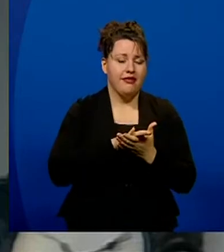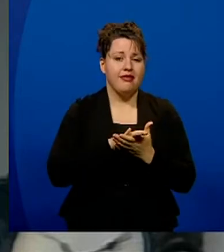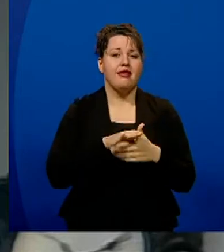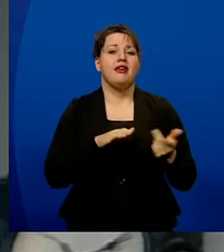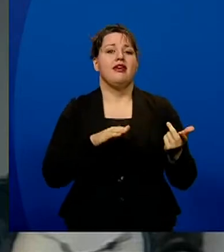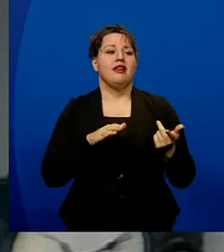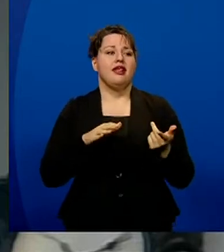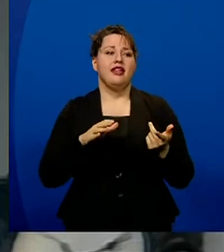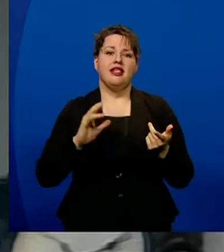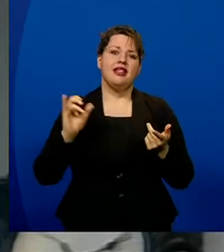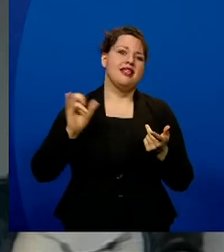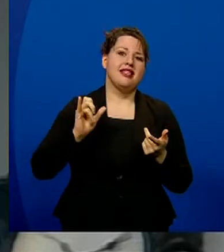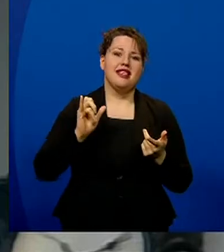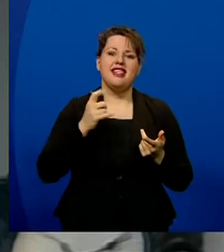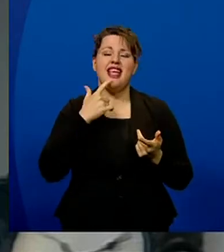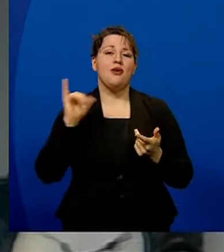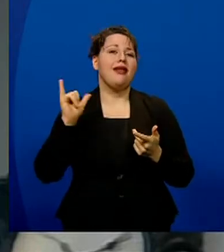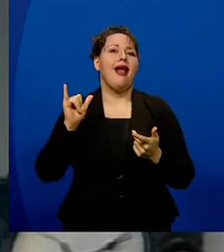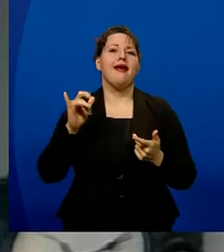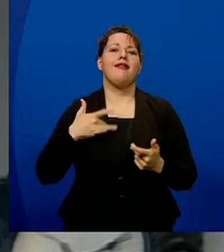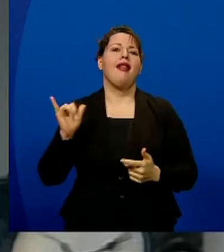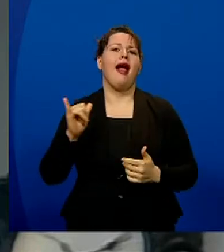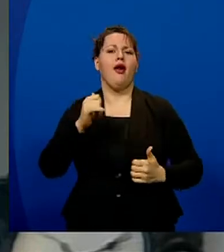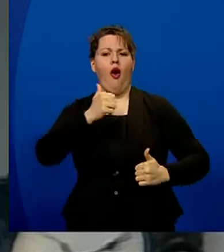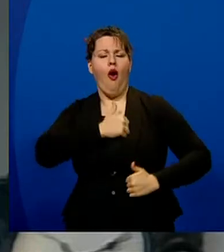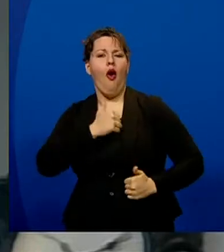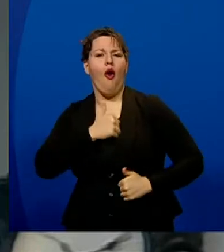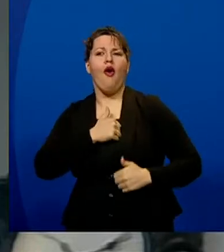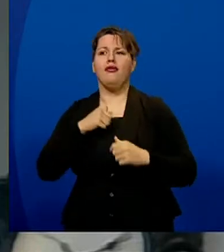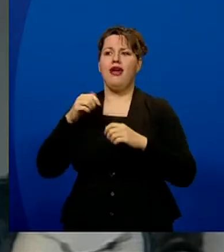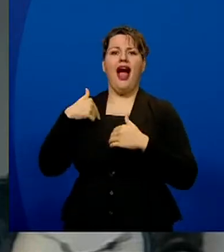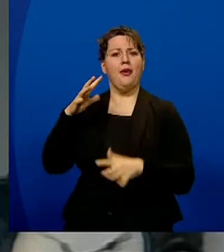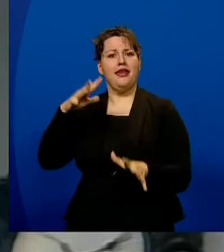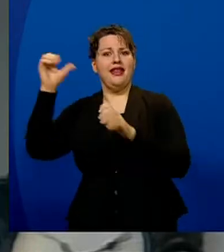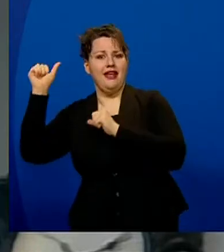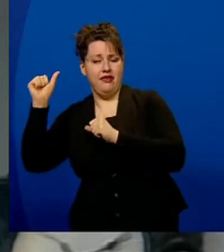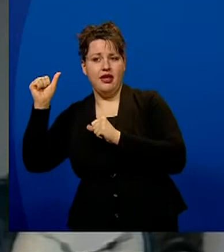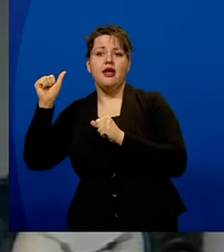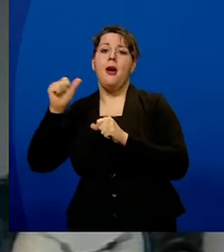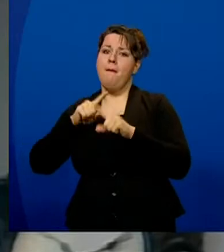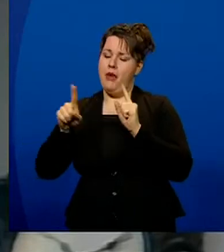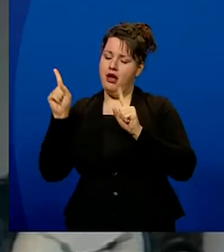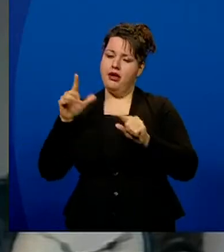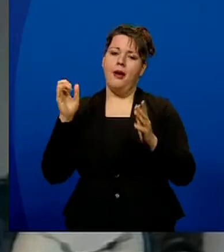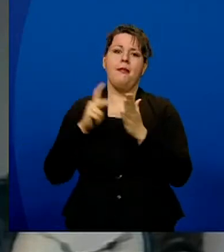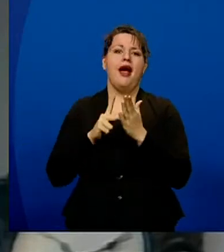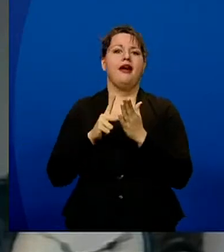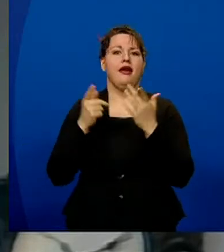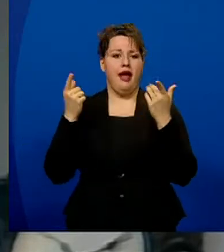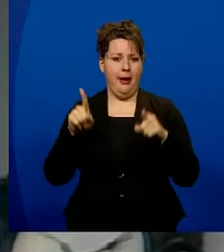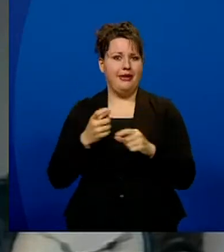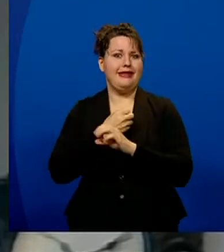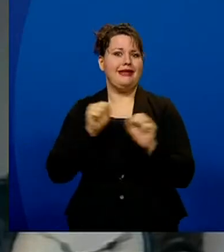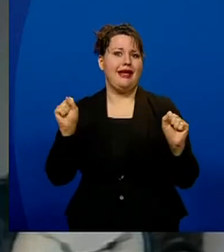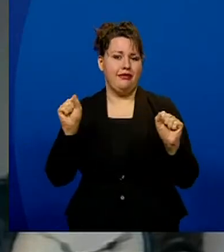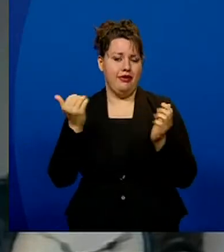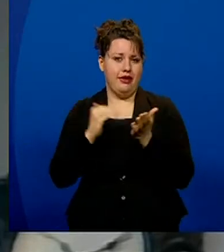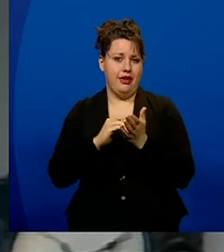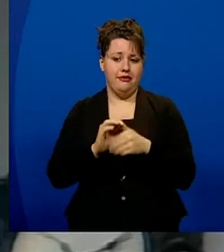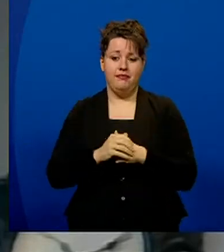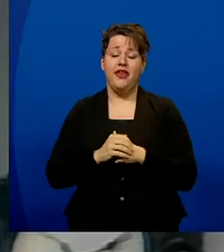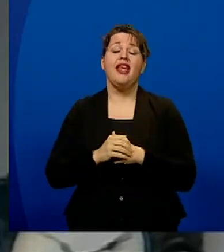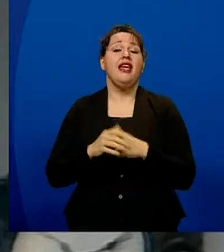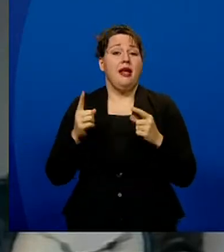was just like when he was going into the service. He was going away, but he'd be back when he could come in safely. He came